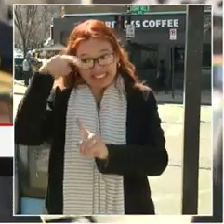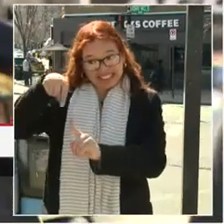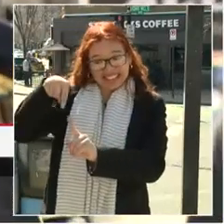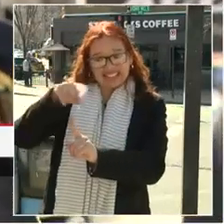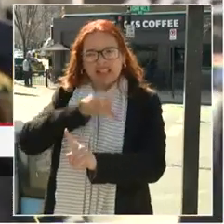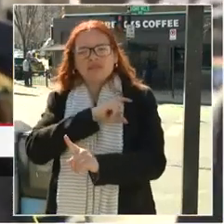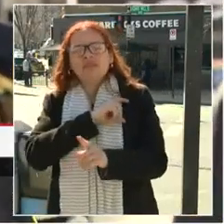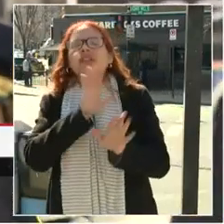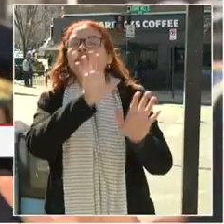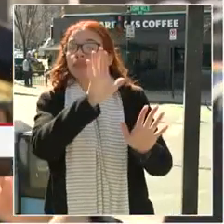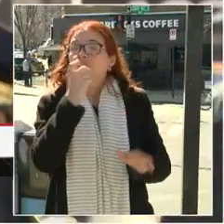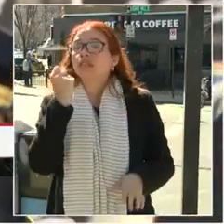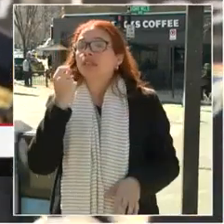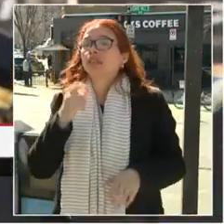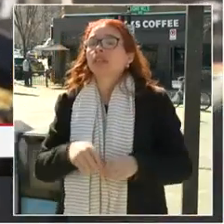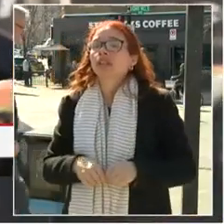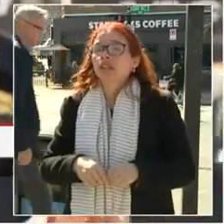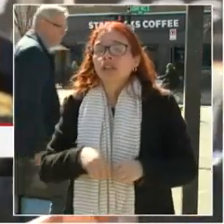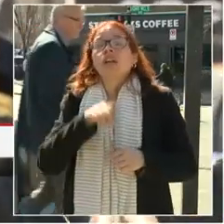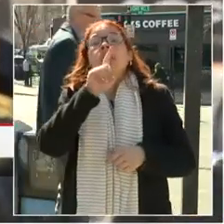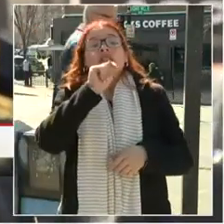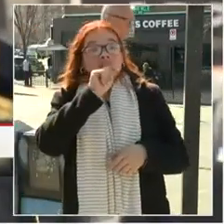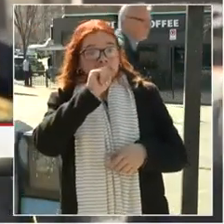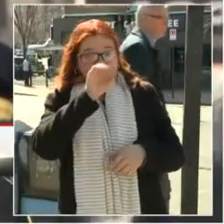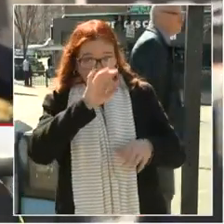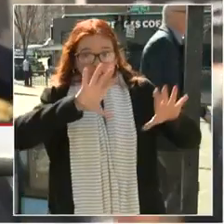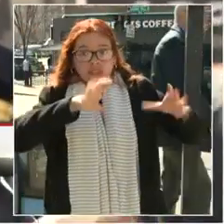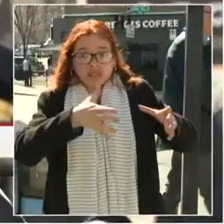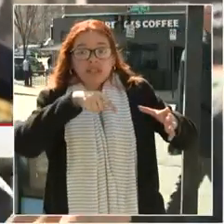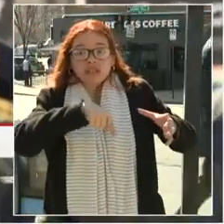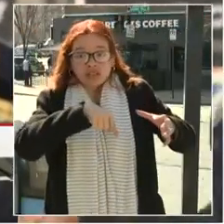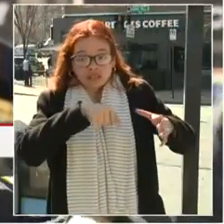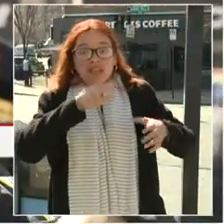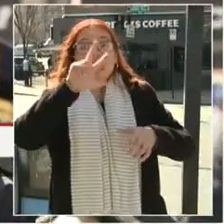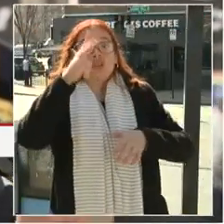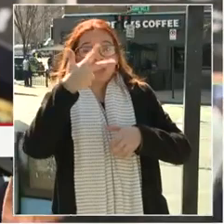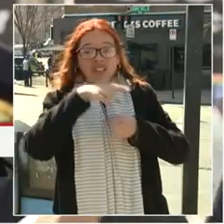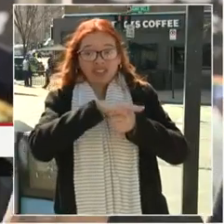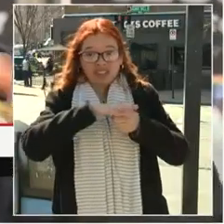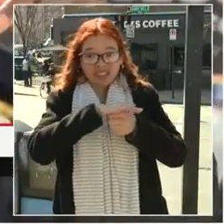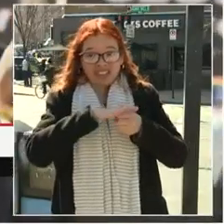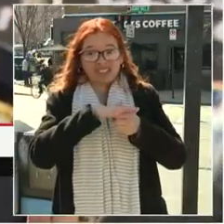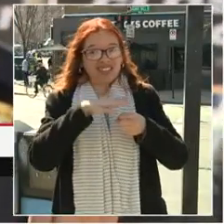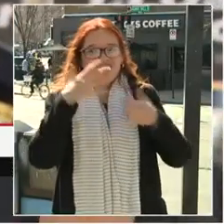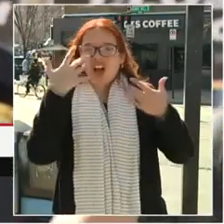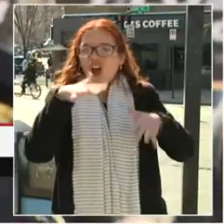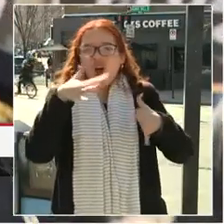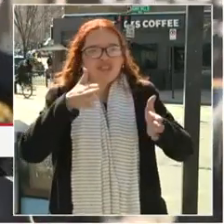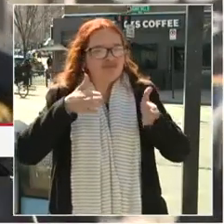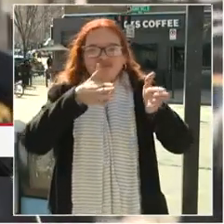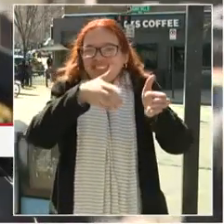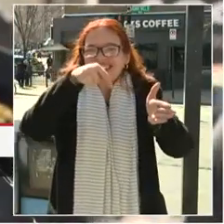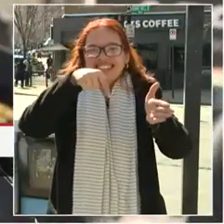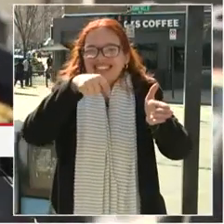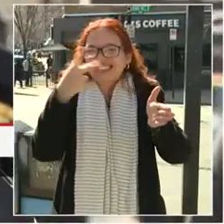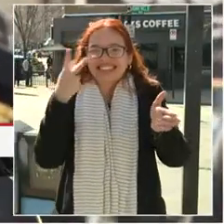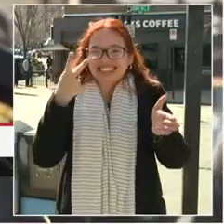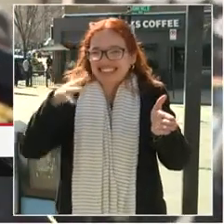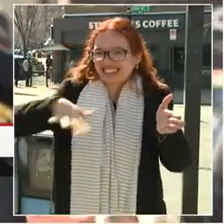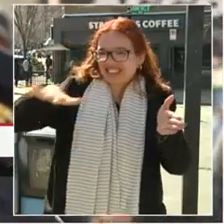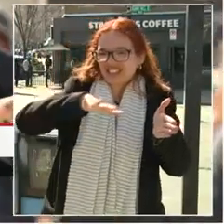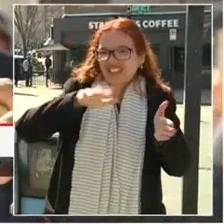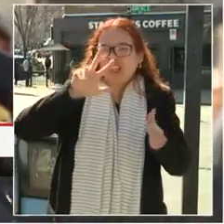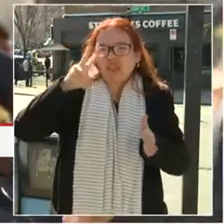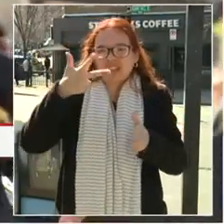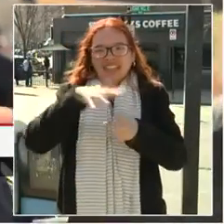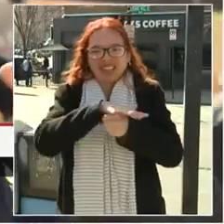the task forces that we have here in the 3rd District, U Street is already it's already here in the 3rd District.